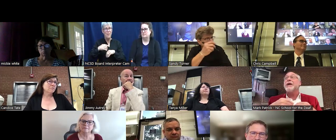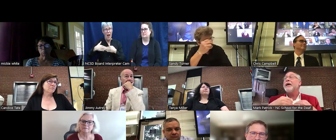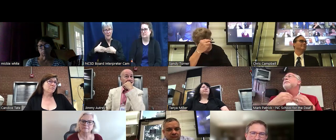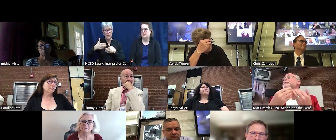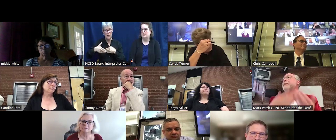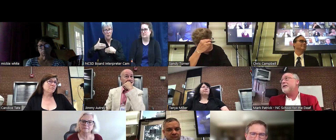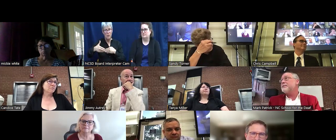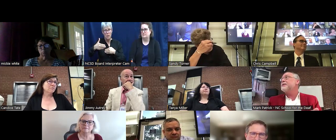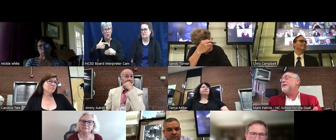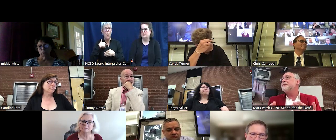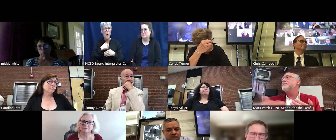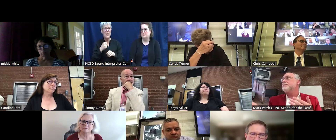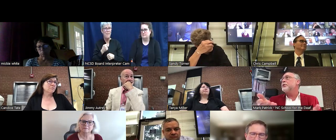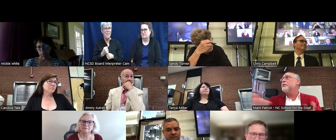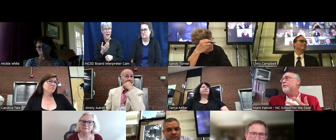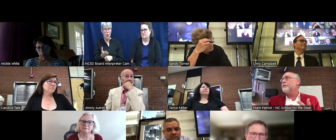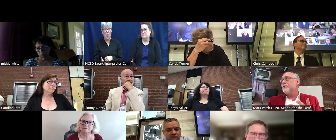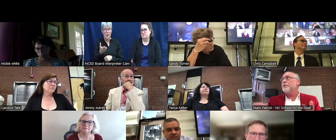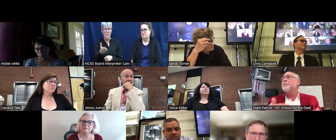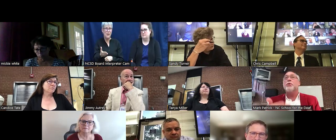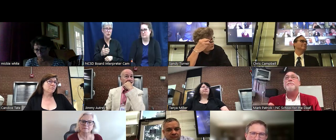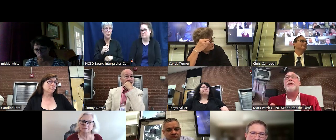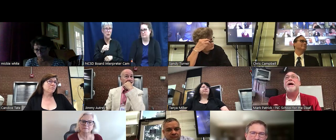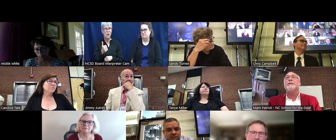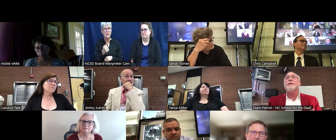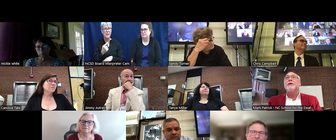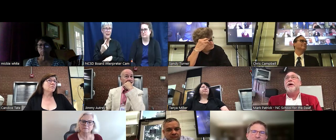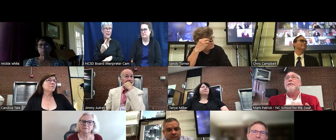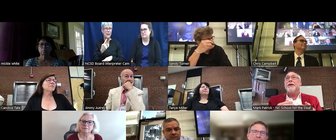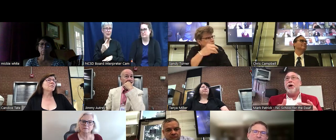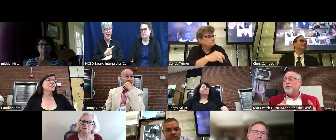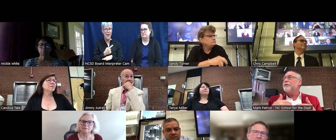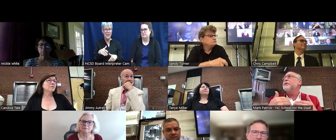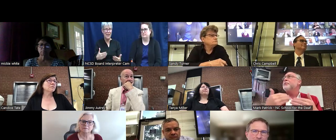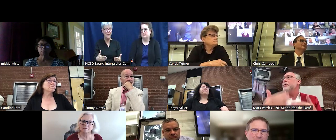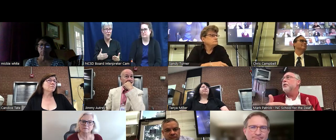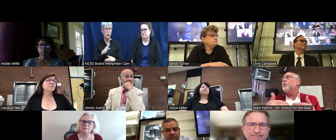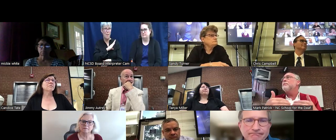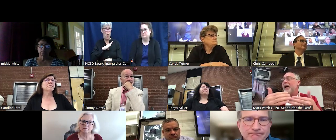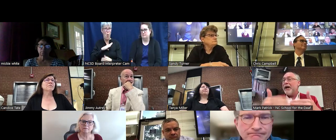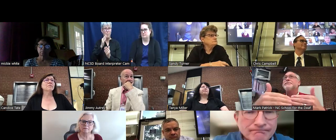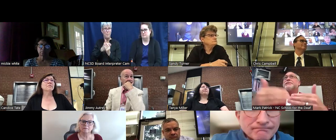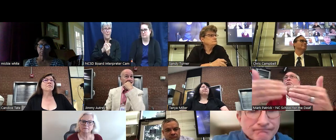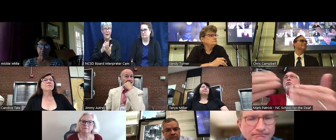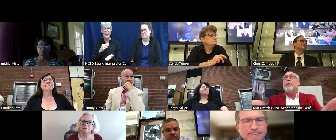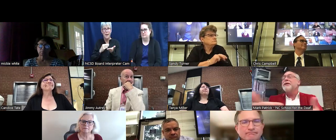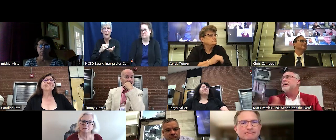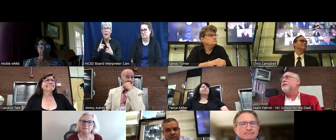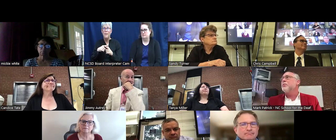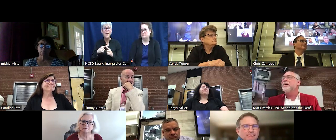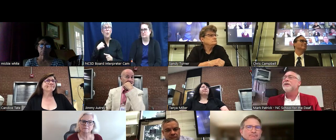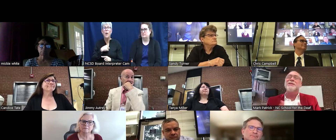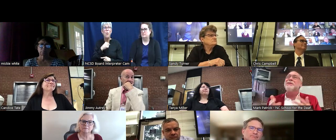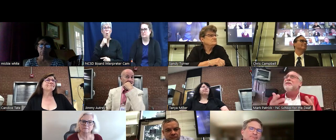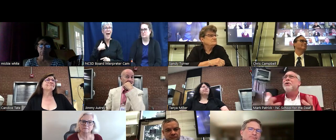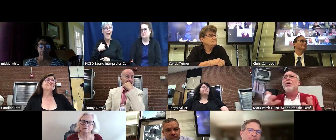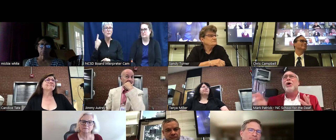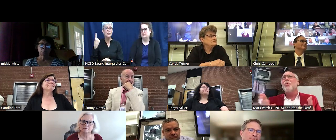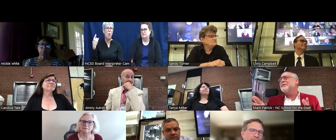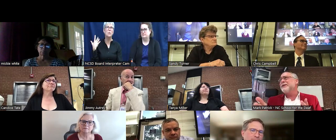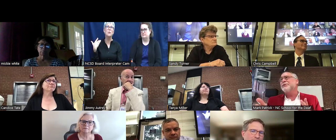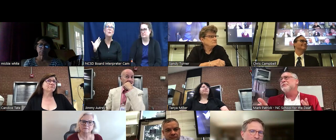recommendations can be made 10 days, for the board packet. And then hopefully we won't have someone waiting in the wings.